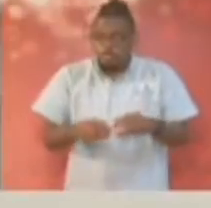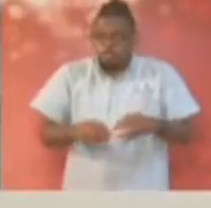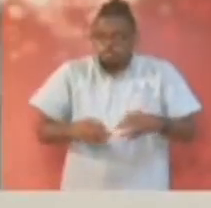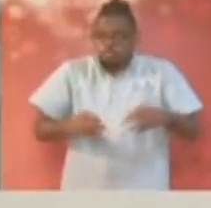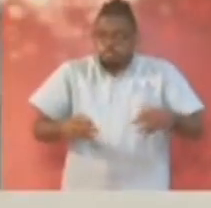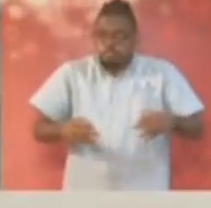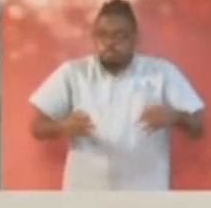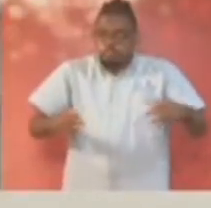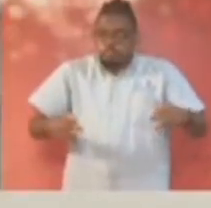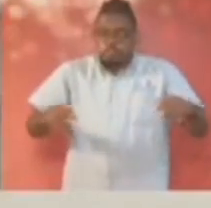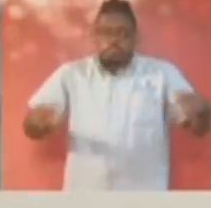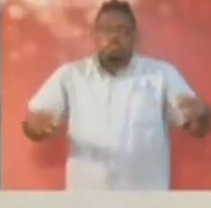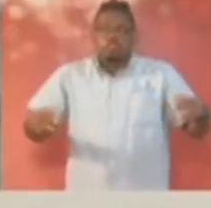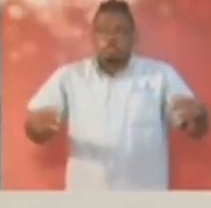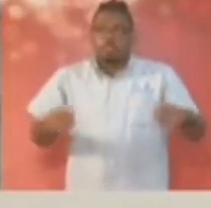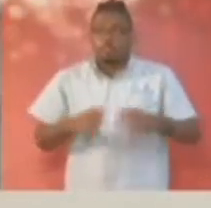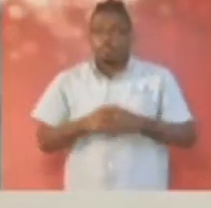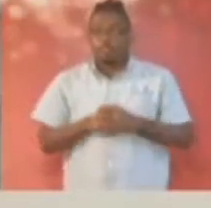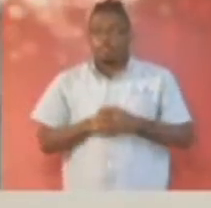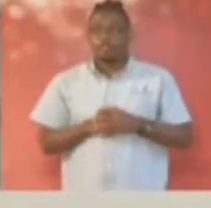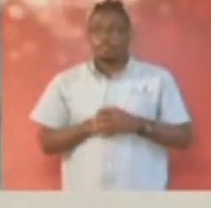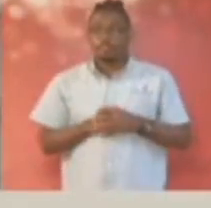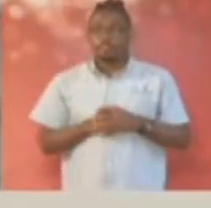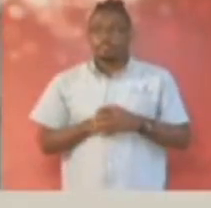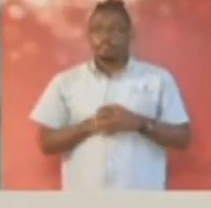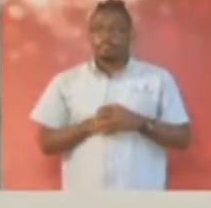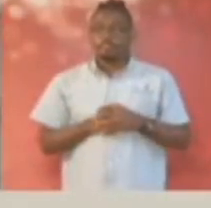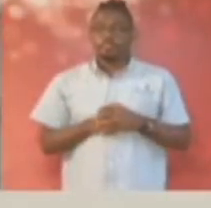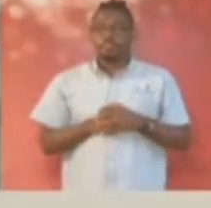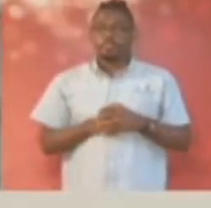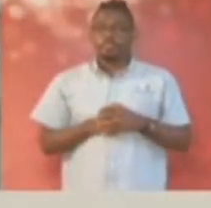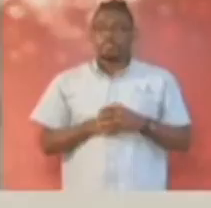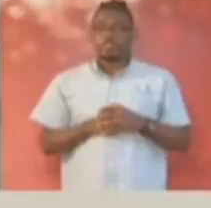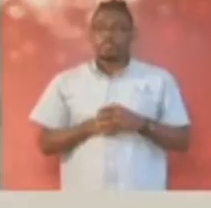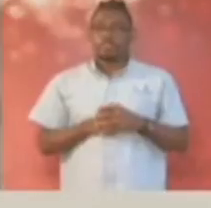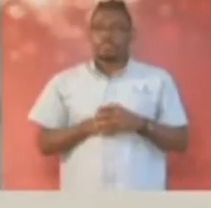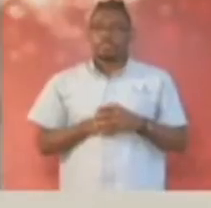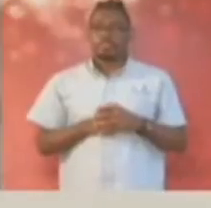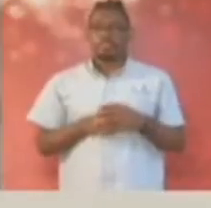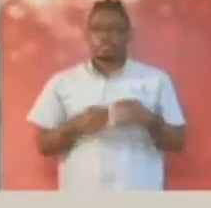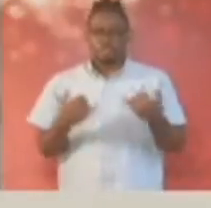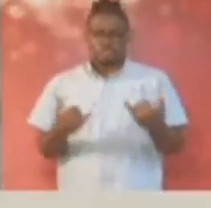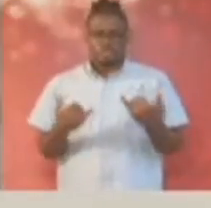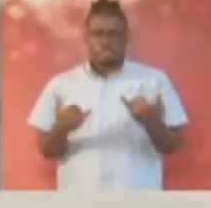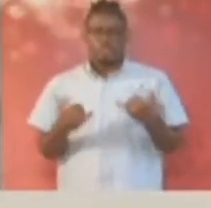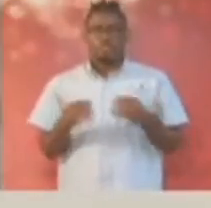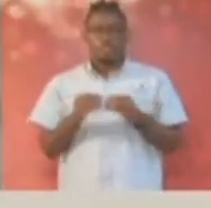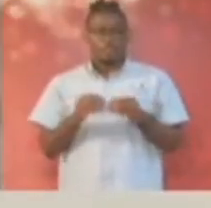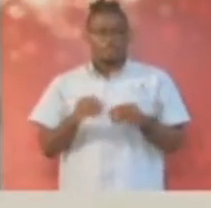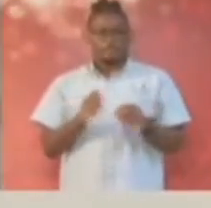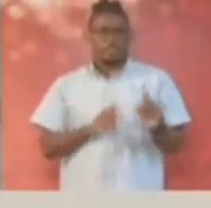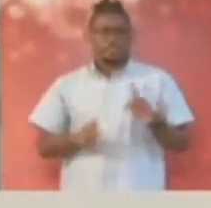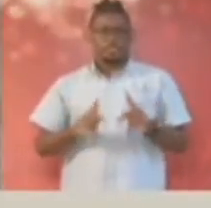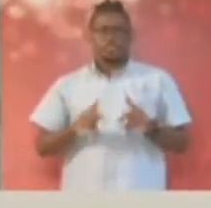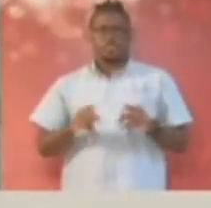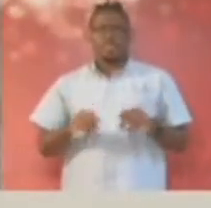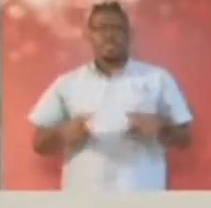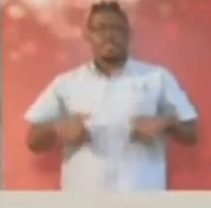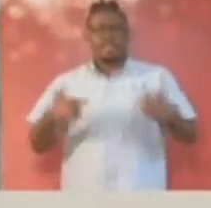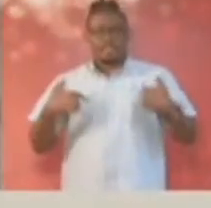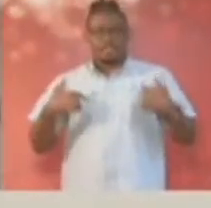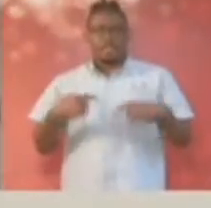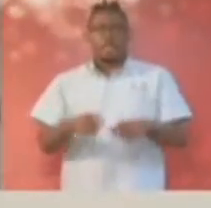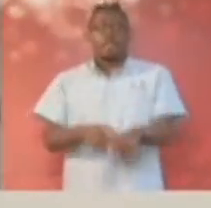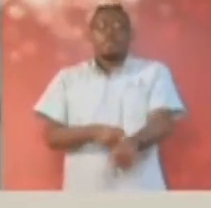of, and of course, increasing aging of the population, and we are getting older and living longer. So